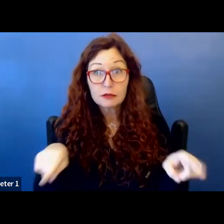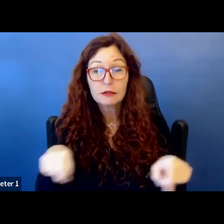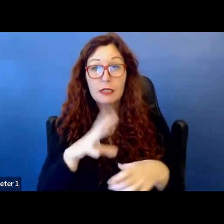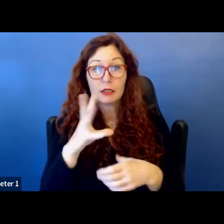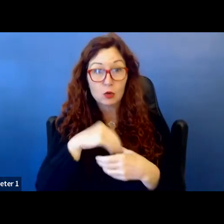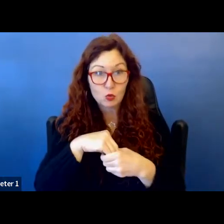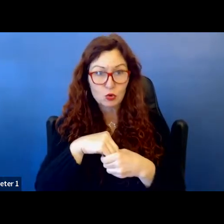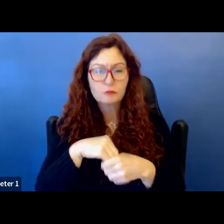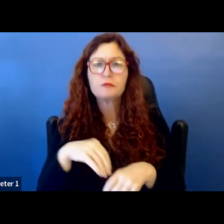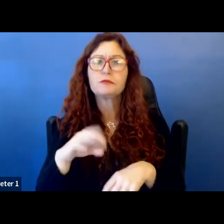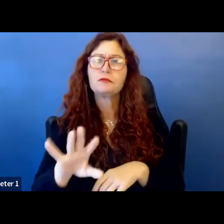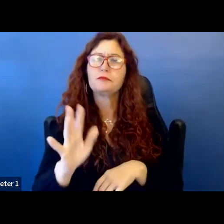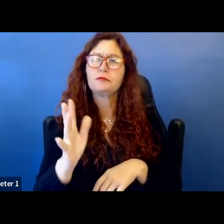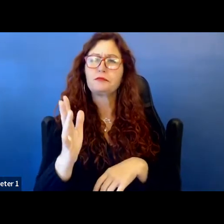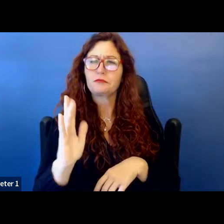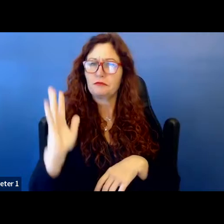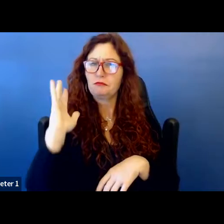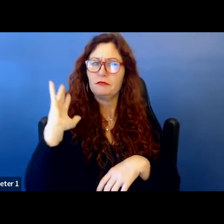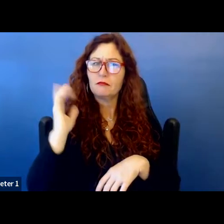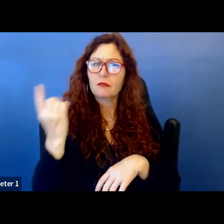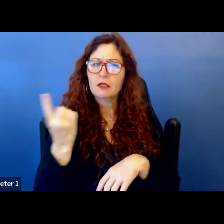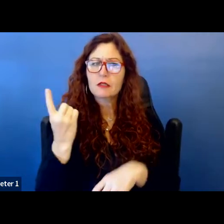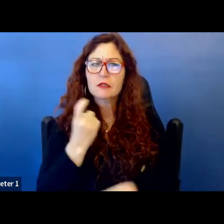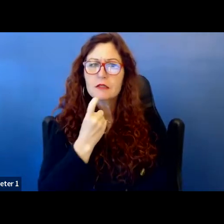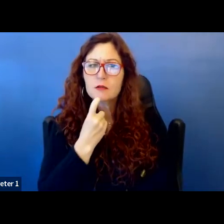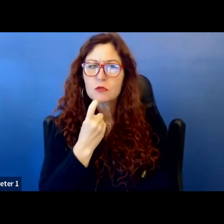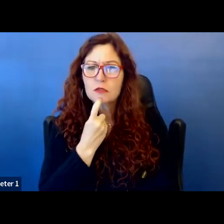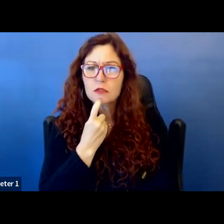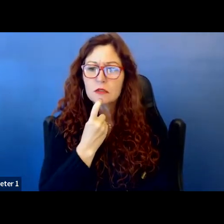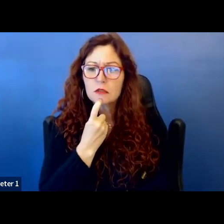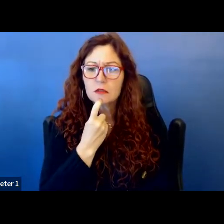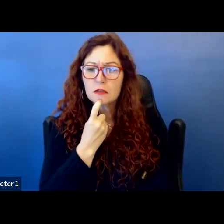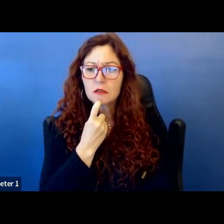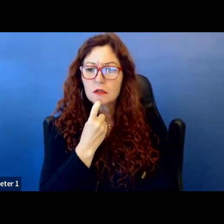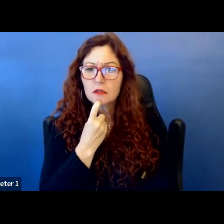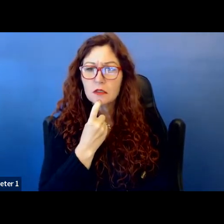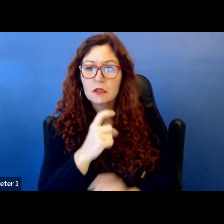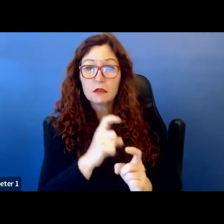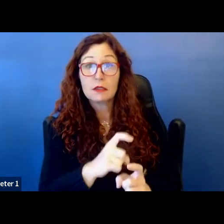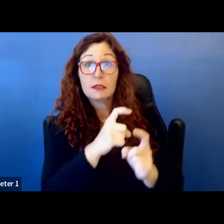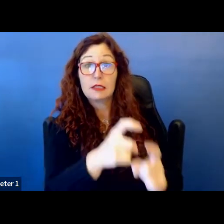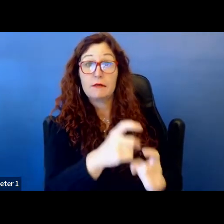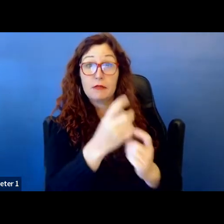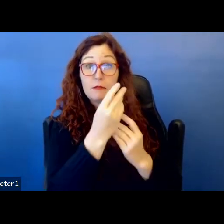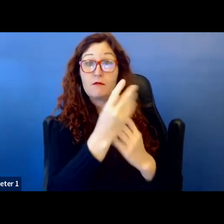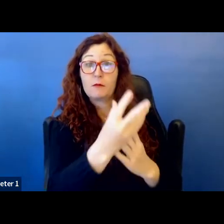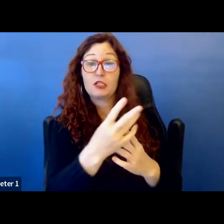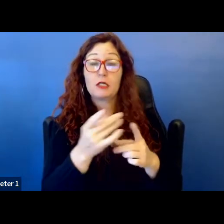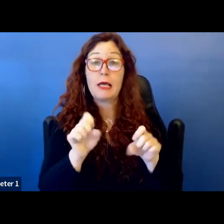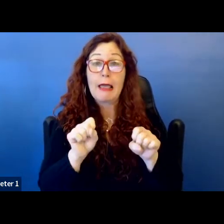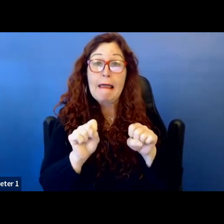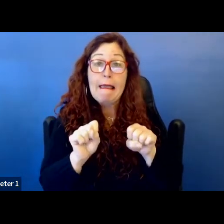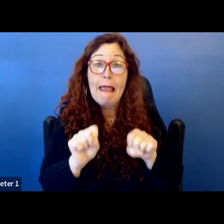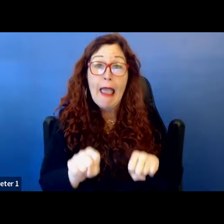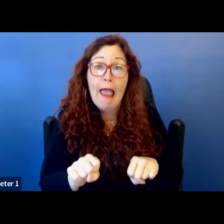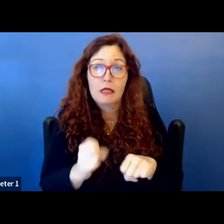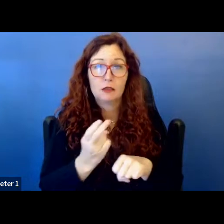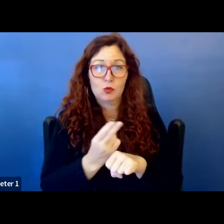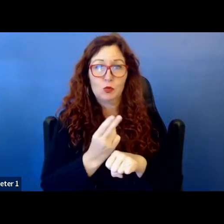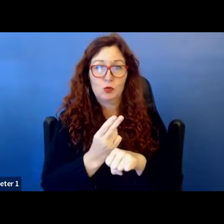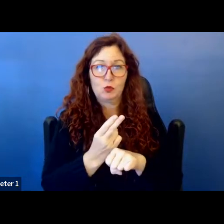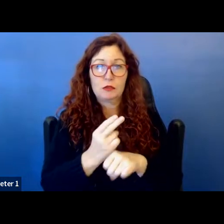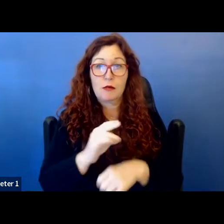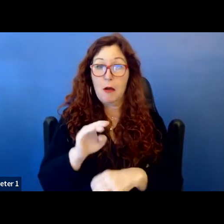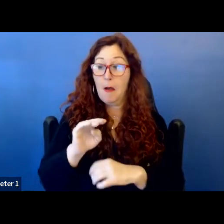the call earlier say we give them information that they can or they may use that means you they're giving